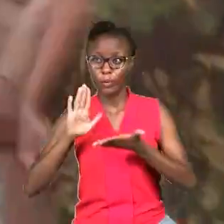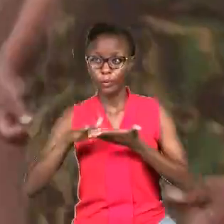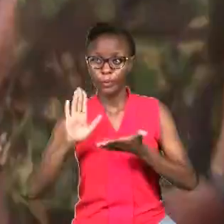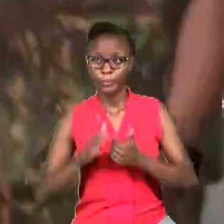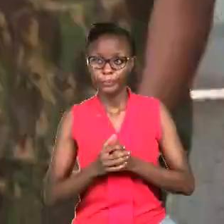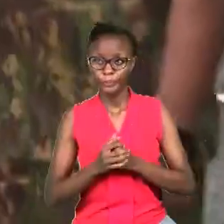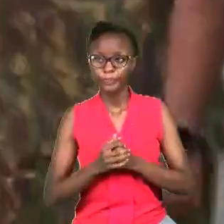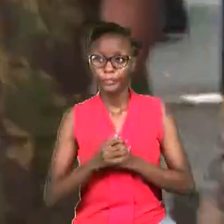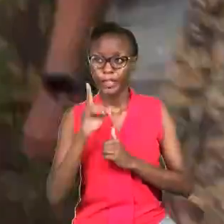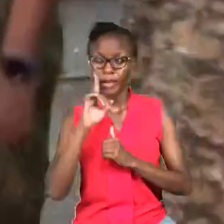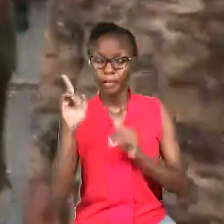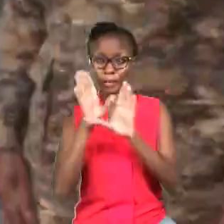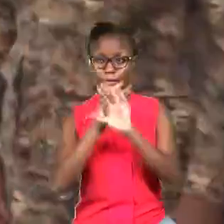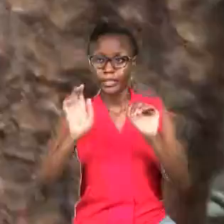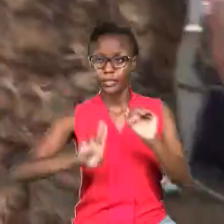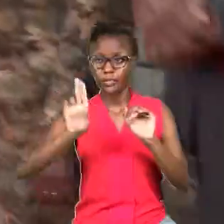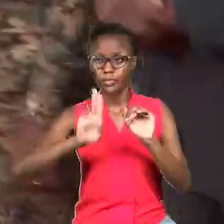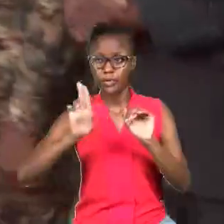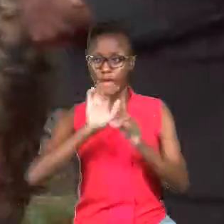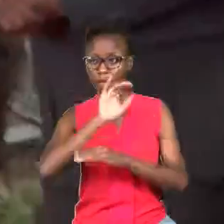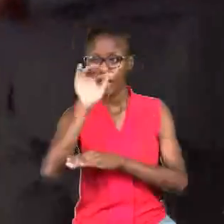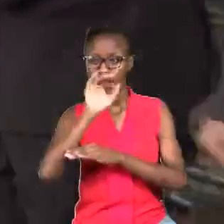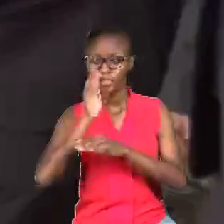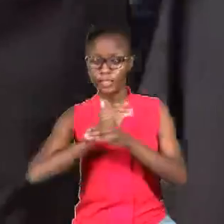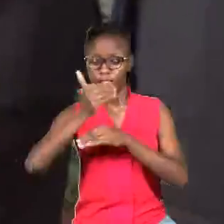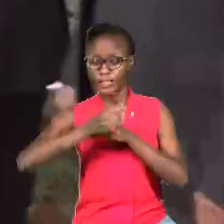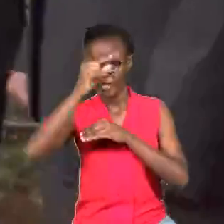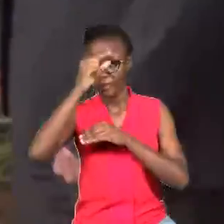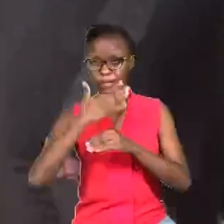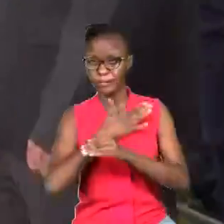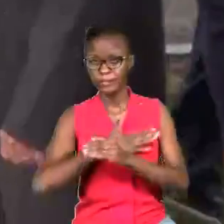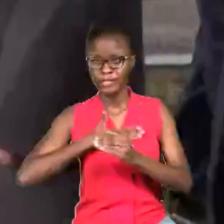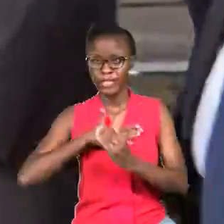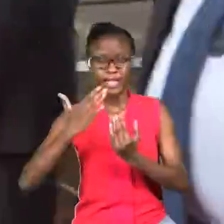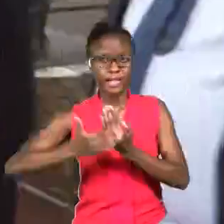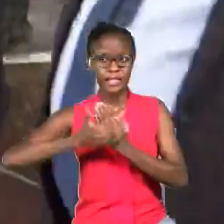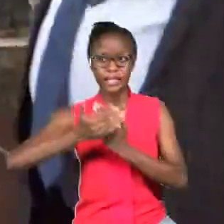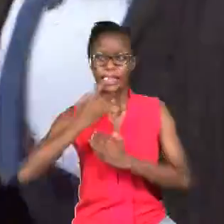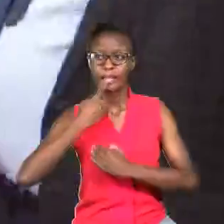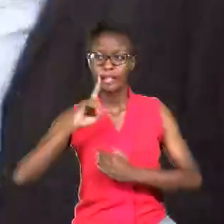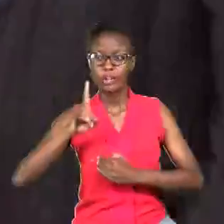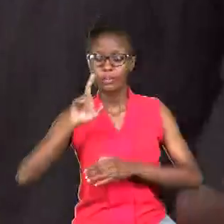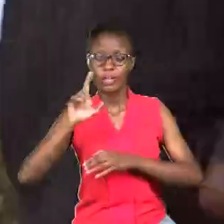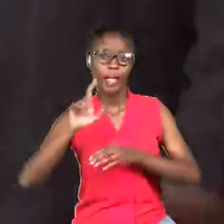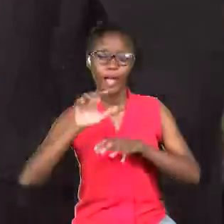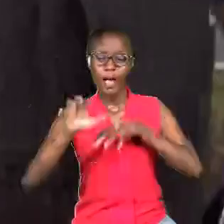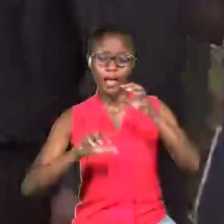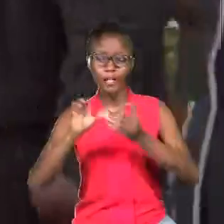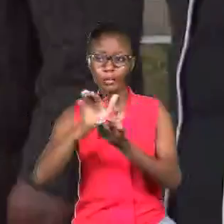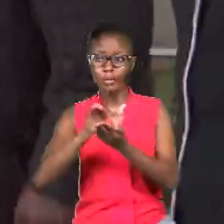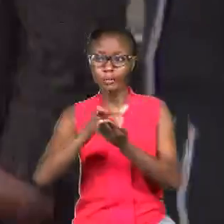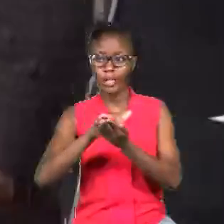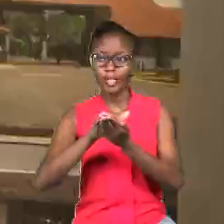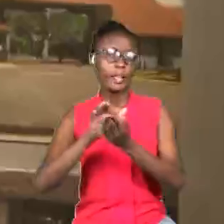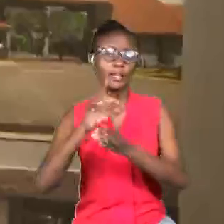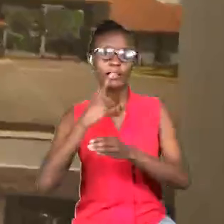President Uhuru Kenyatta has asked the next government to maintain Nairobi National Park as it is the only park in the world located in